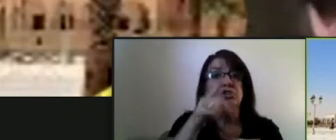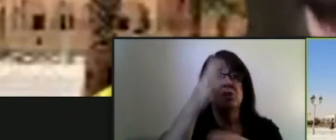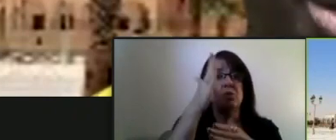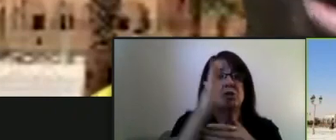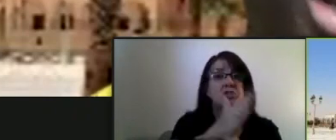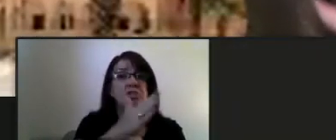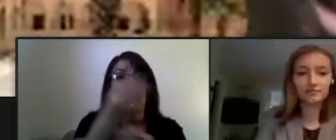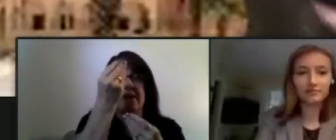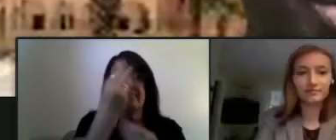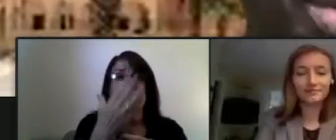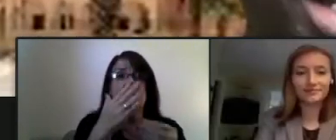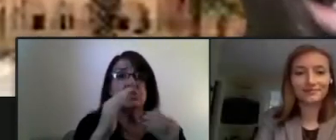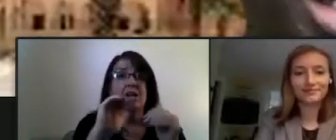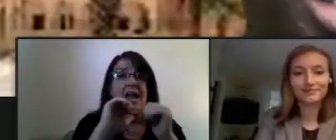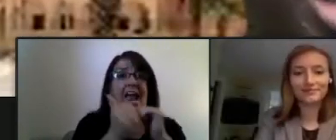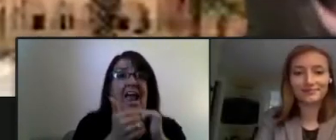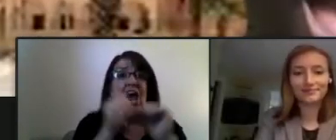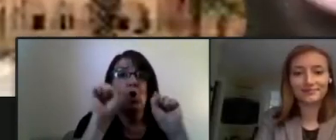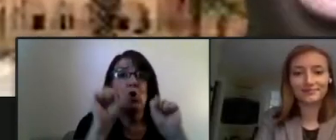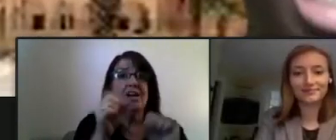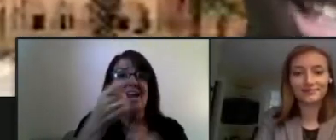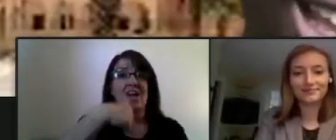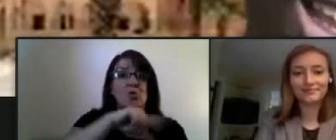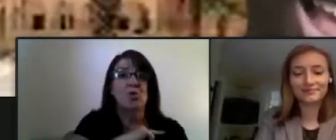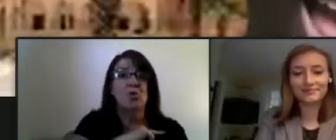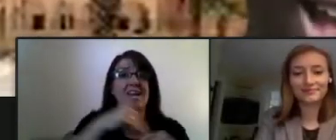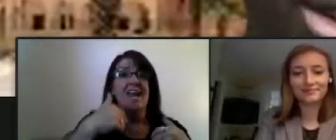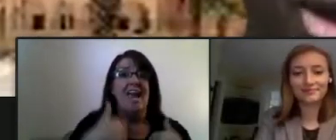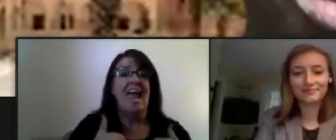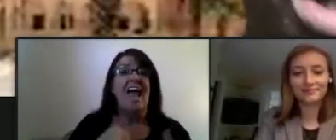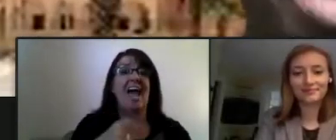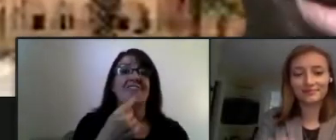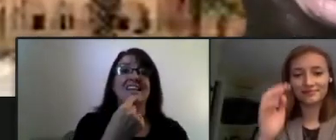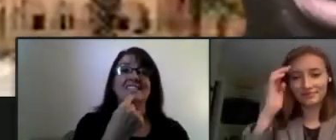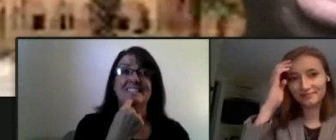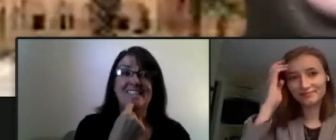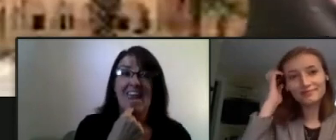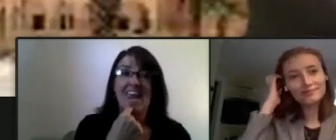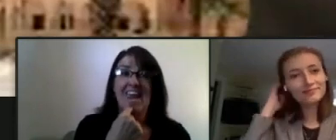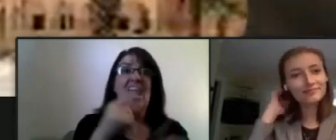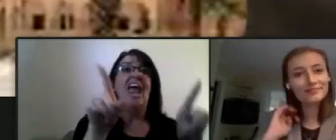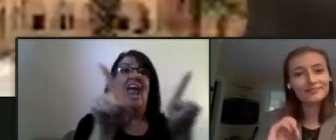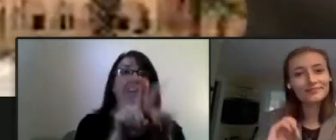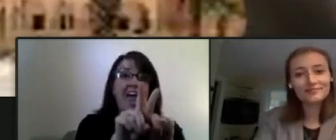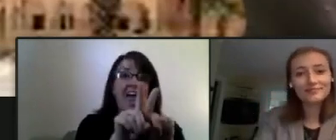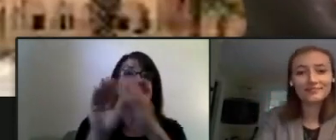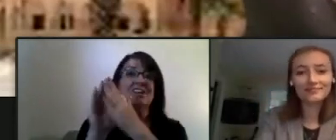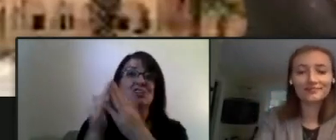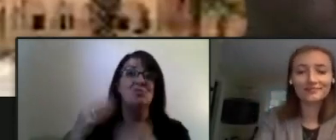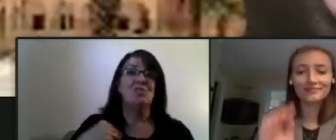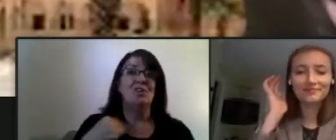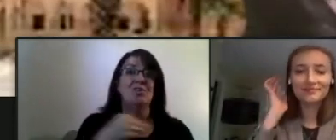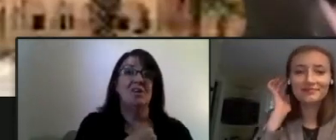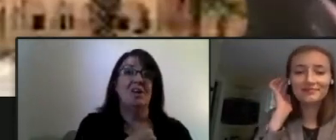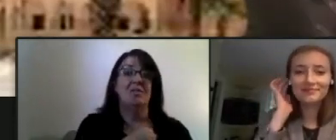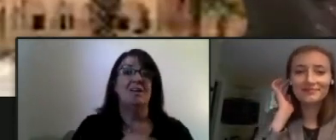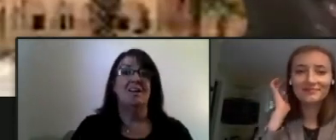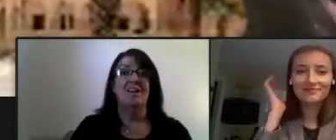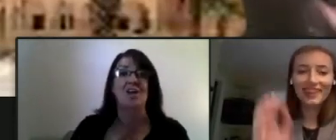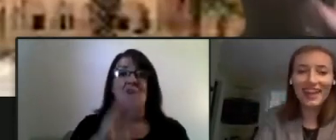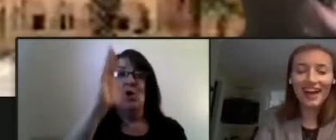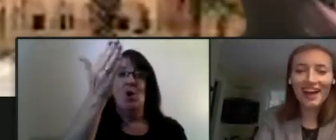about how can we have a say as a community member in the redistricting. Welcome,